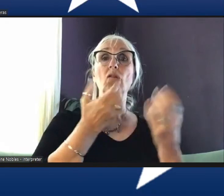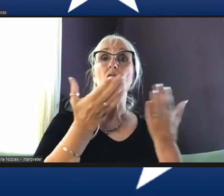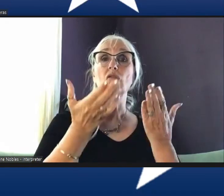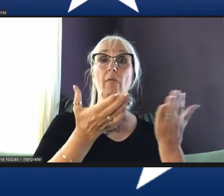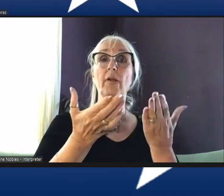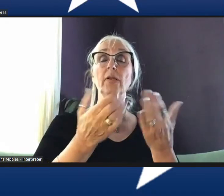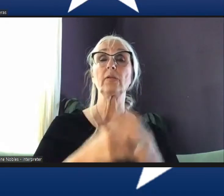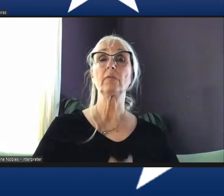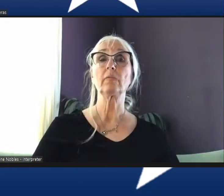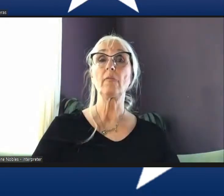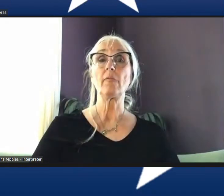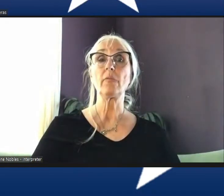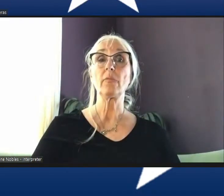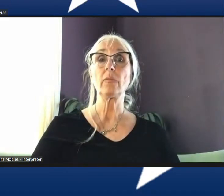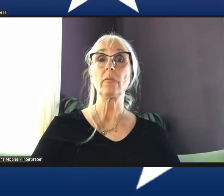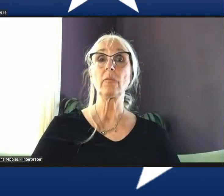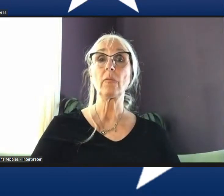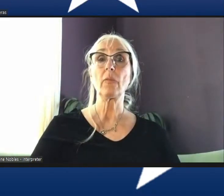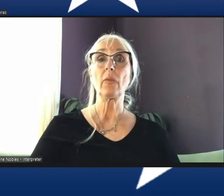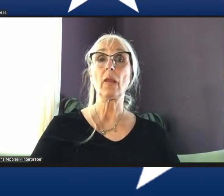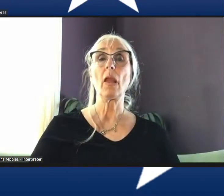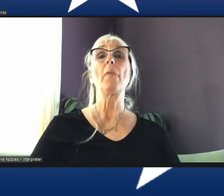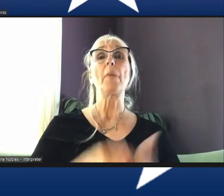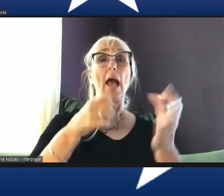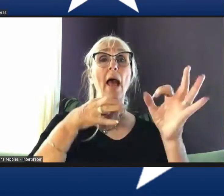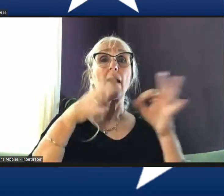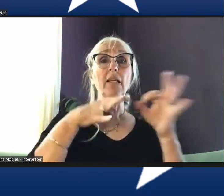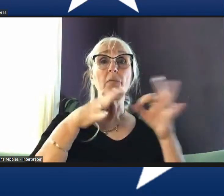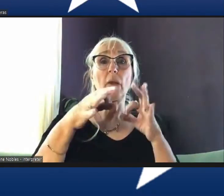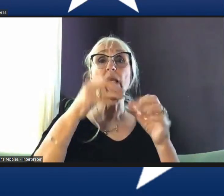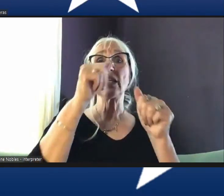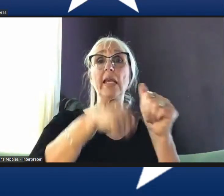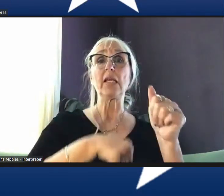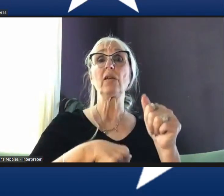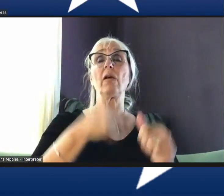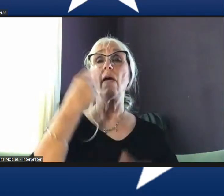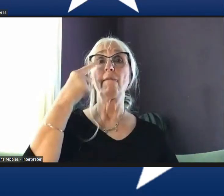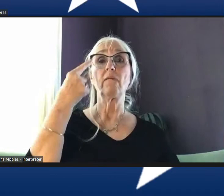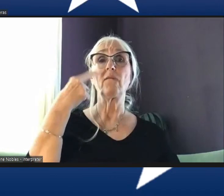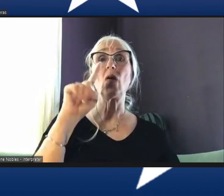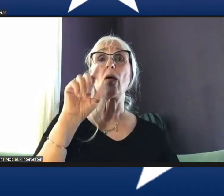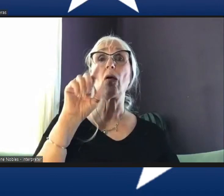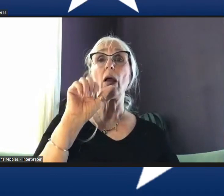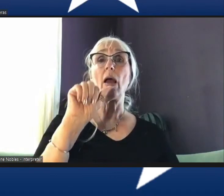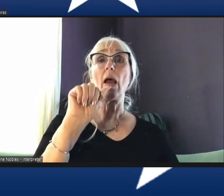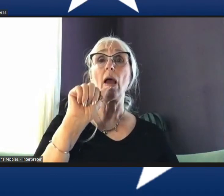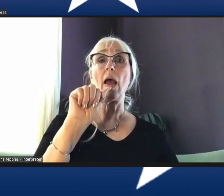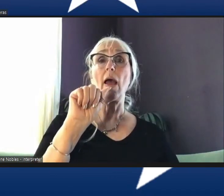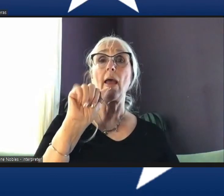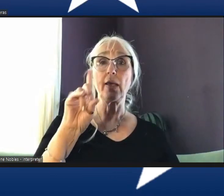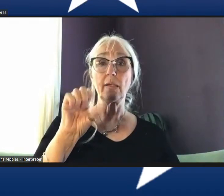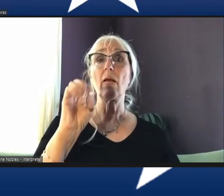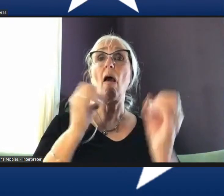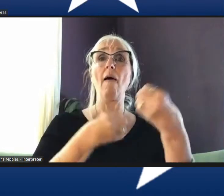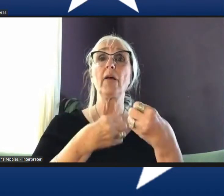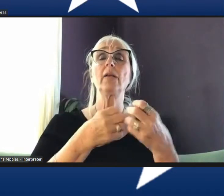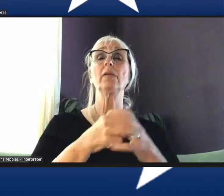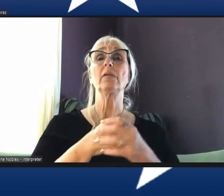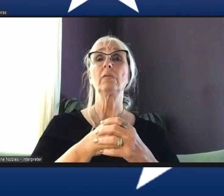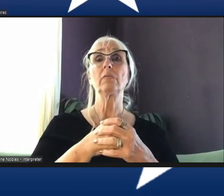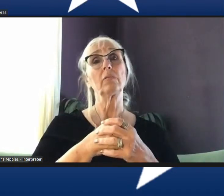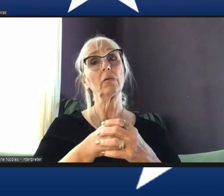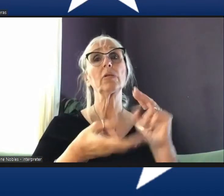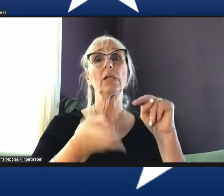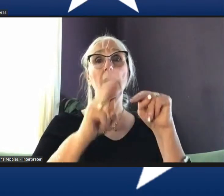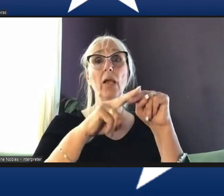I'll go over the cost of each first. For the DA's office, there was an